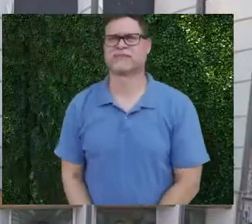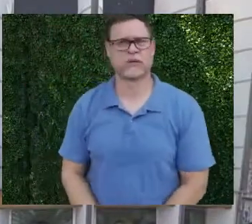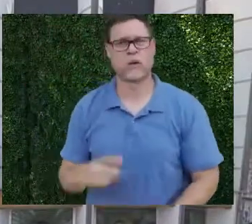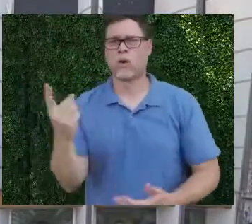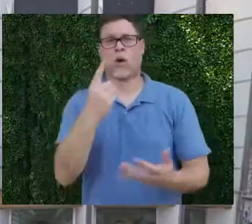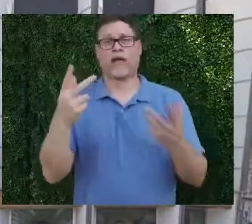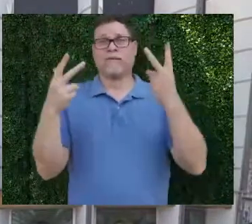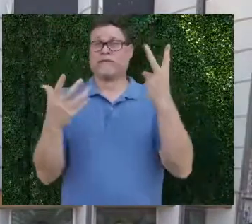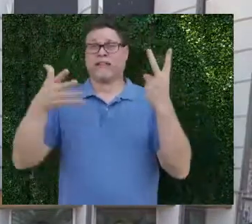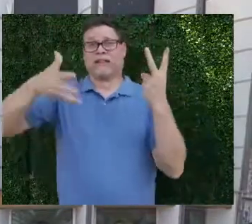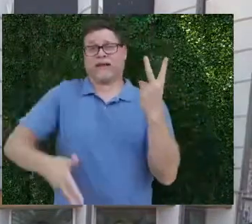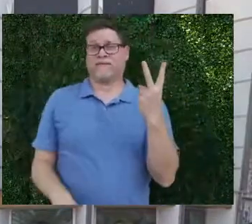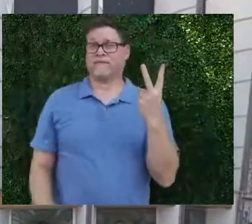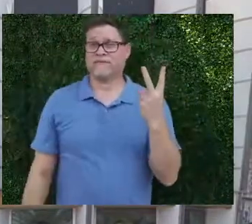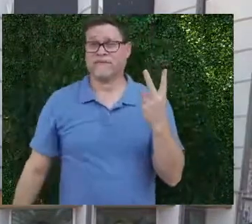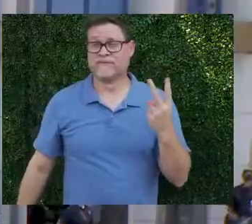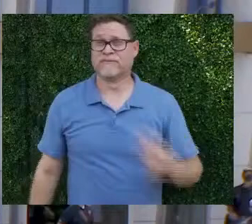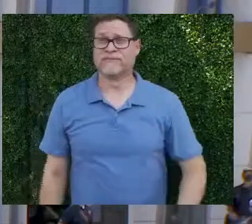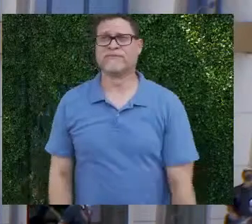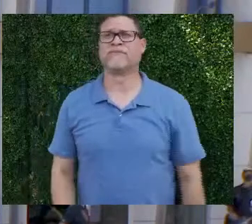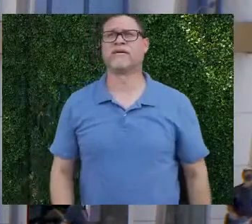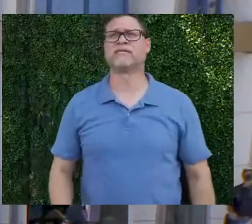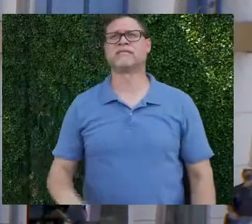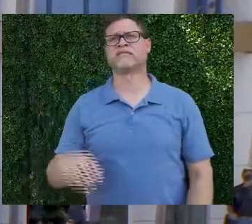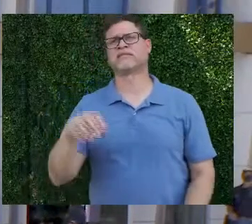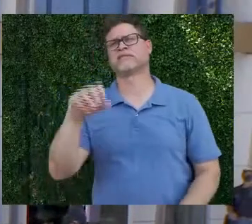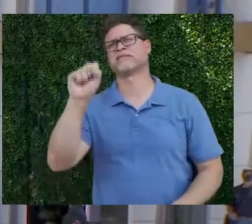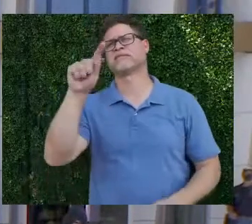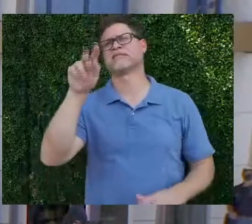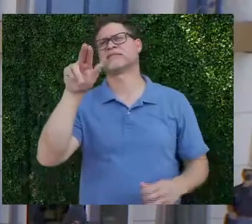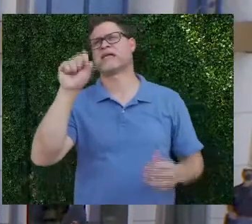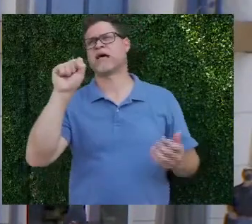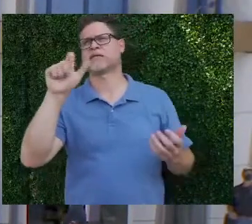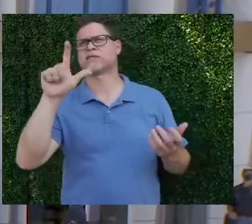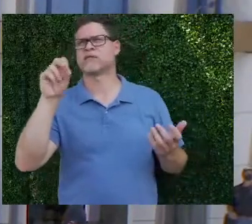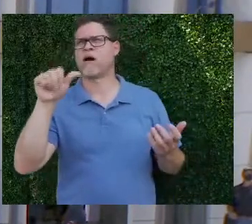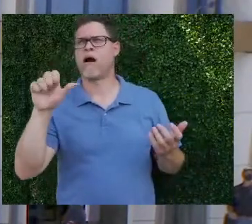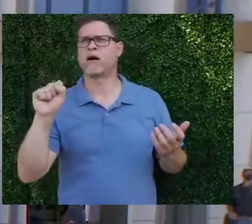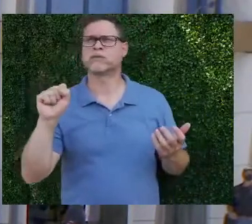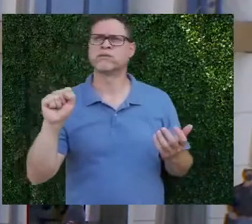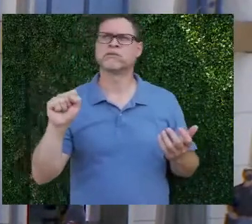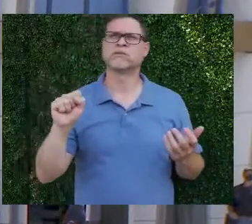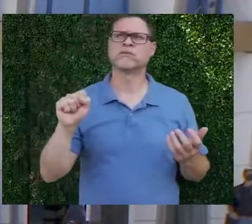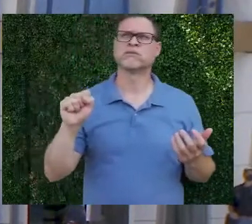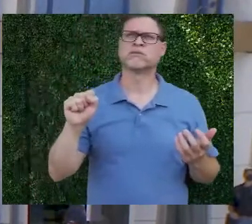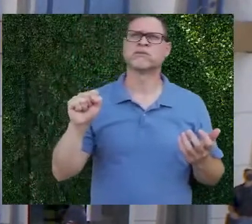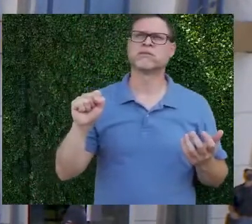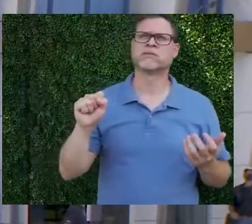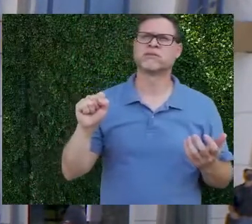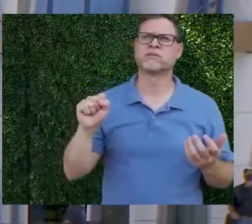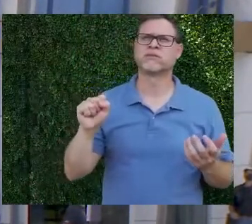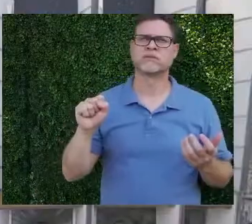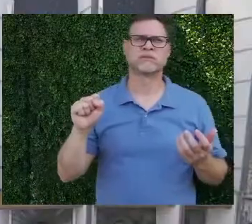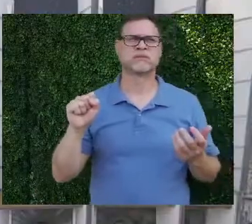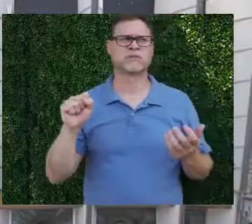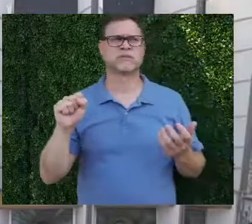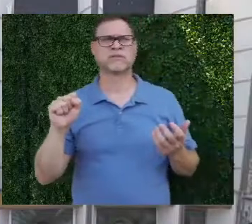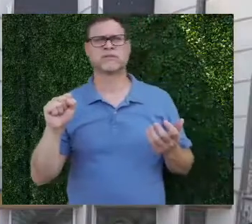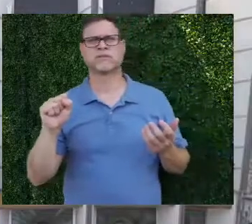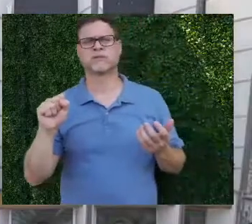only got 2 more. Stanislaus. That's a Stanislaus. first for Stanislaus. Now that's a Oh, well, oh, that was